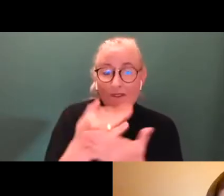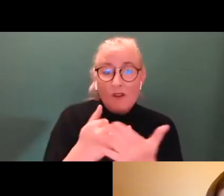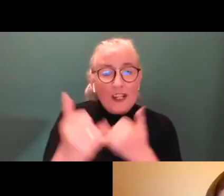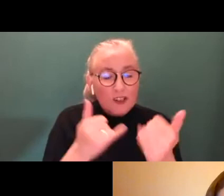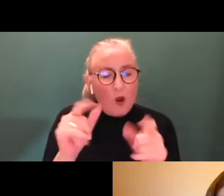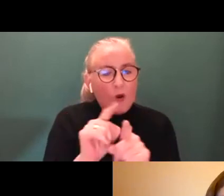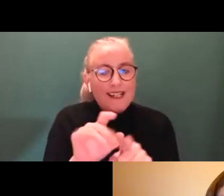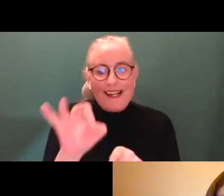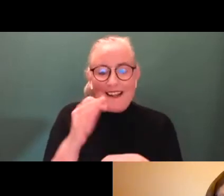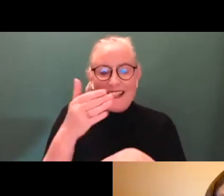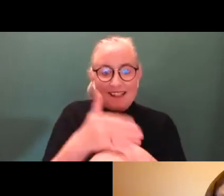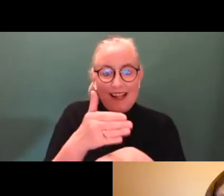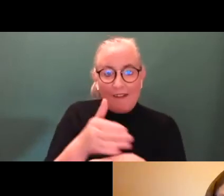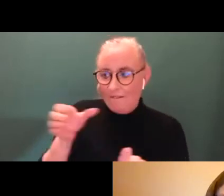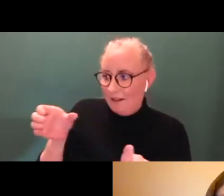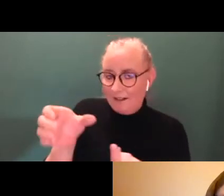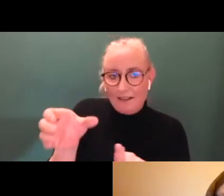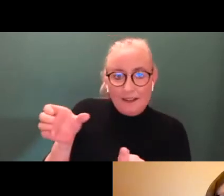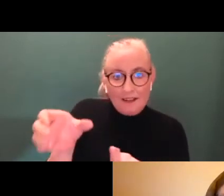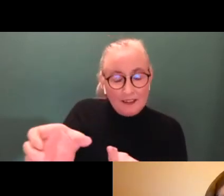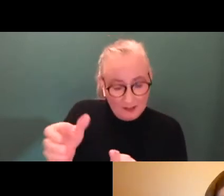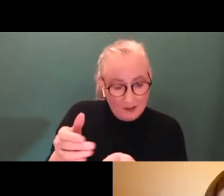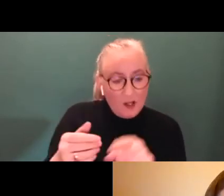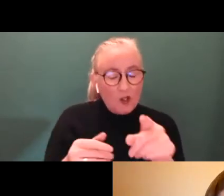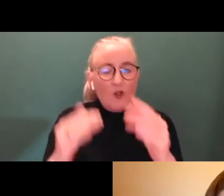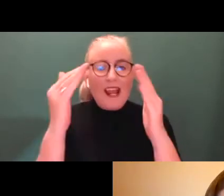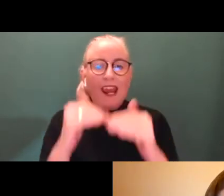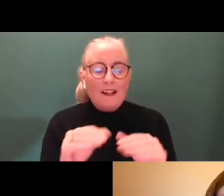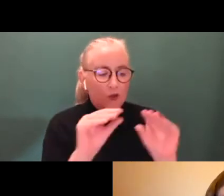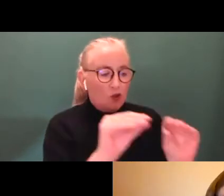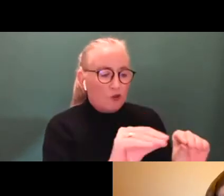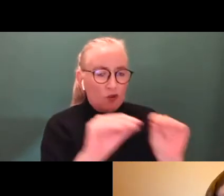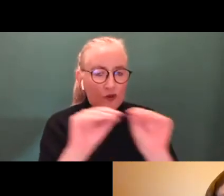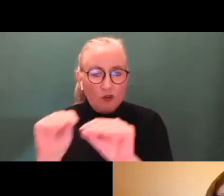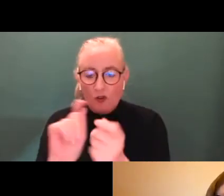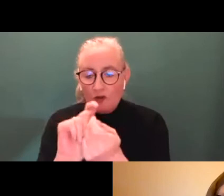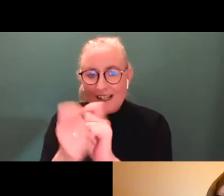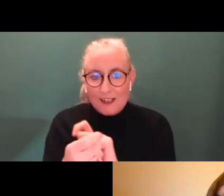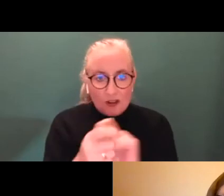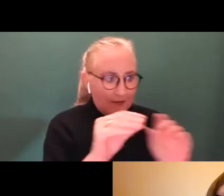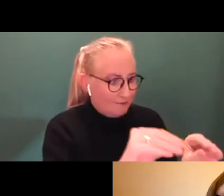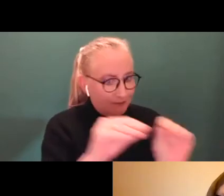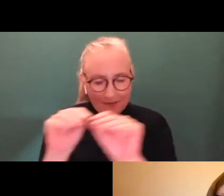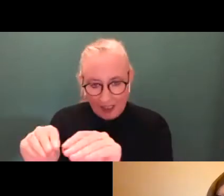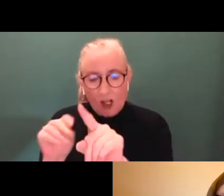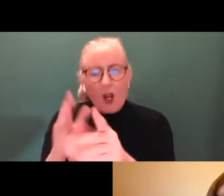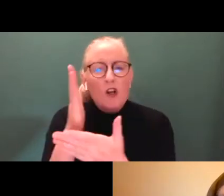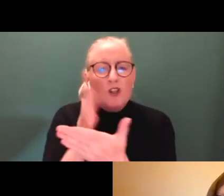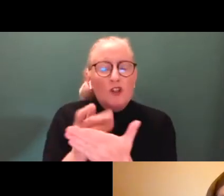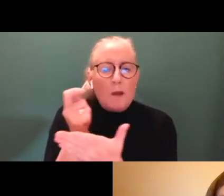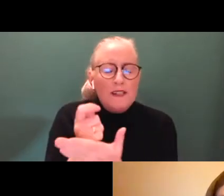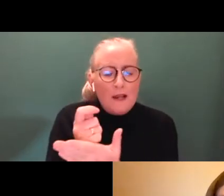the staffing in place. And in terms of the transitions, what we saw was that sometimes it